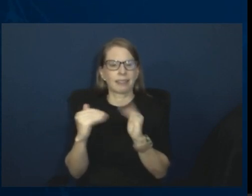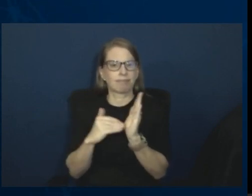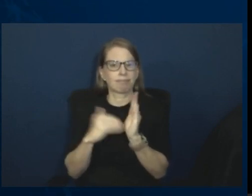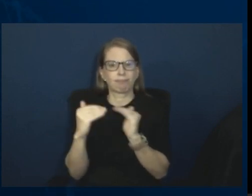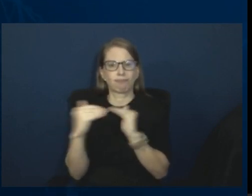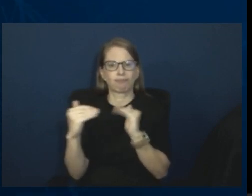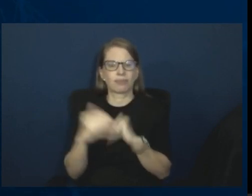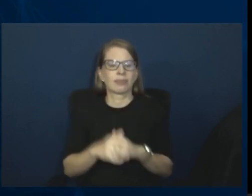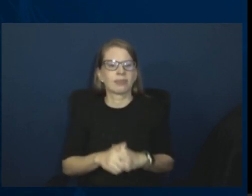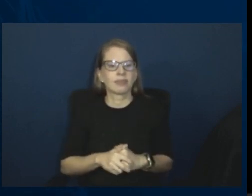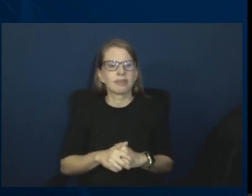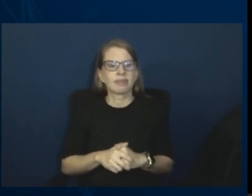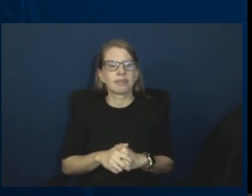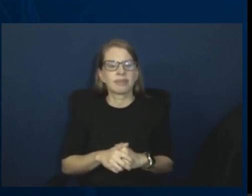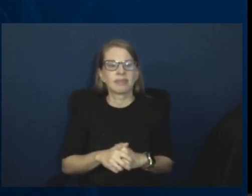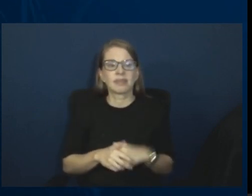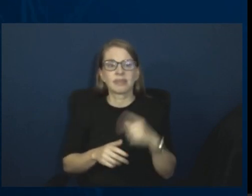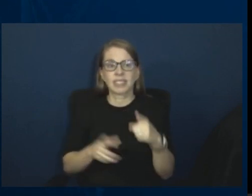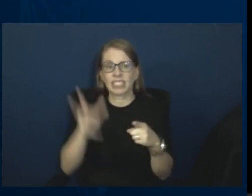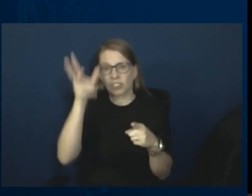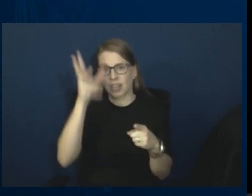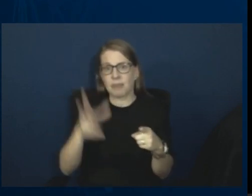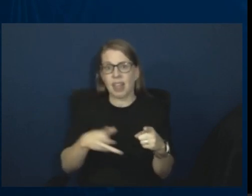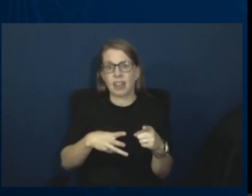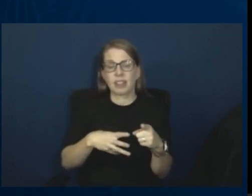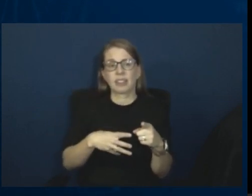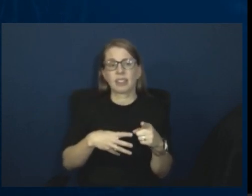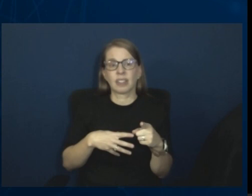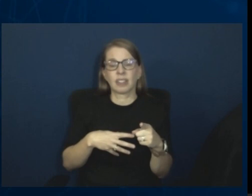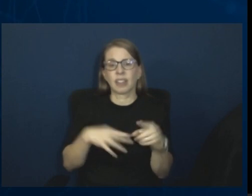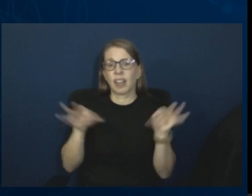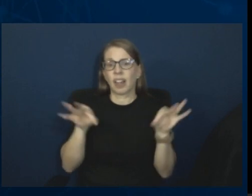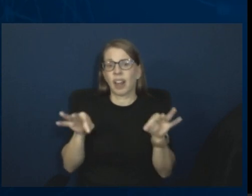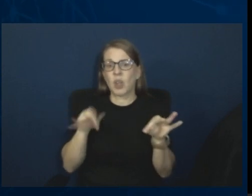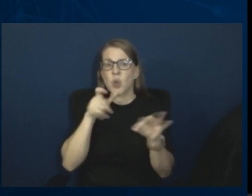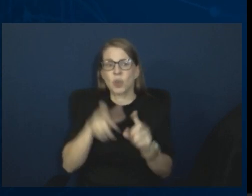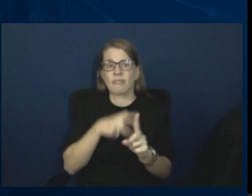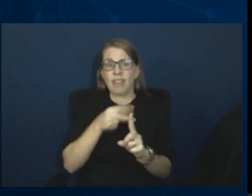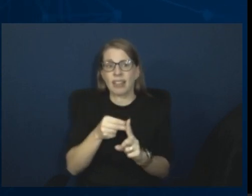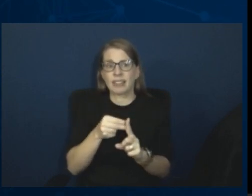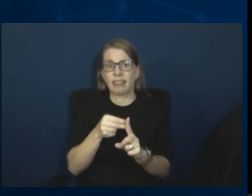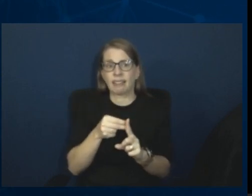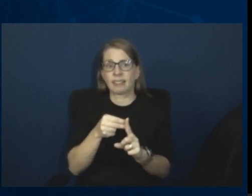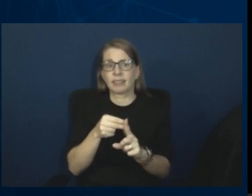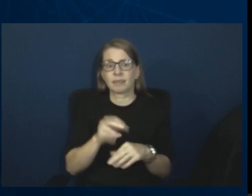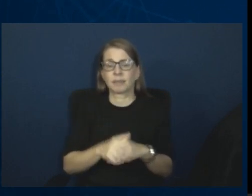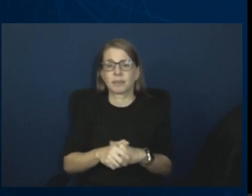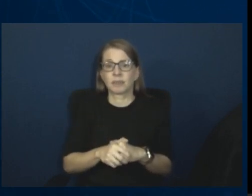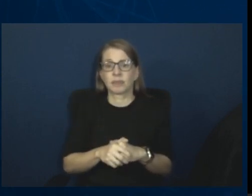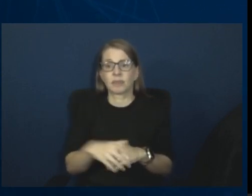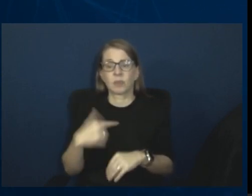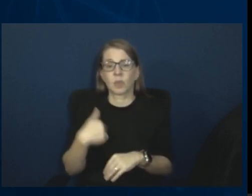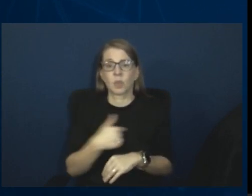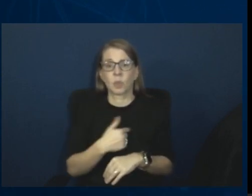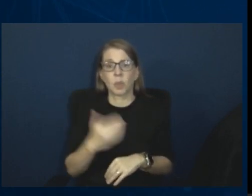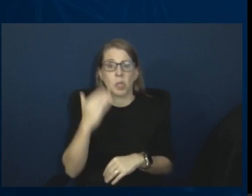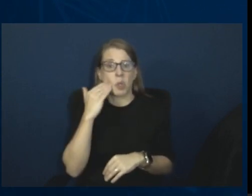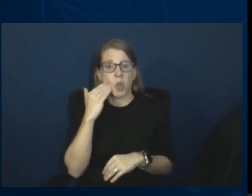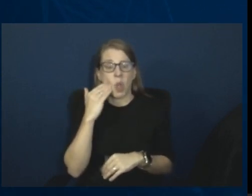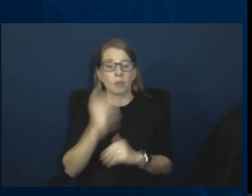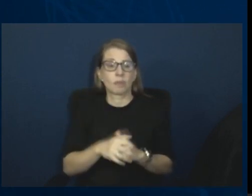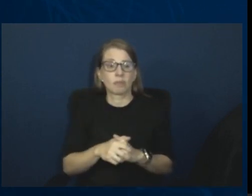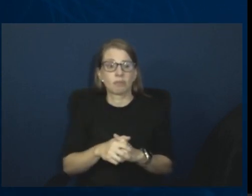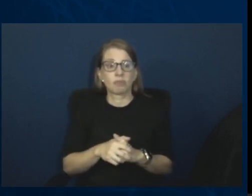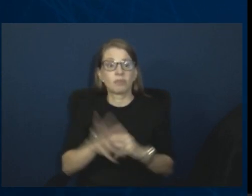just this gentleman who's kind of going along and talking about who's vaccinated. We know, despite President